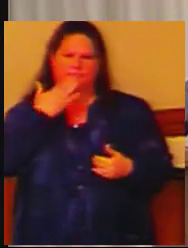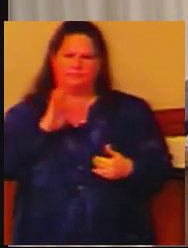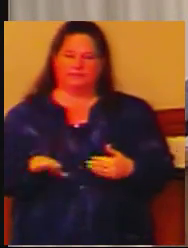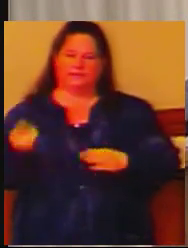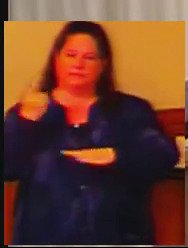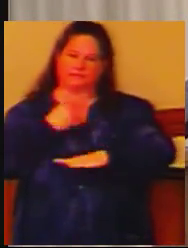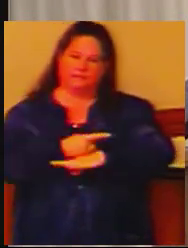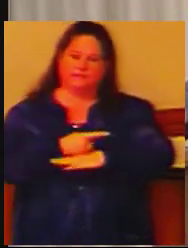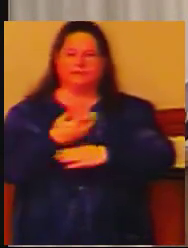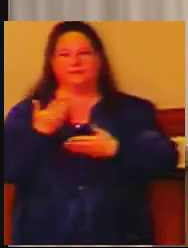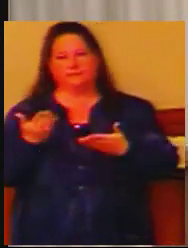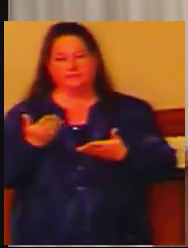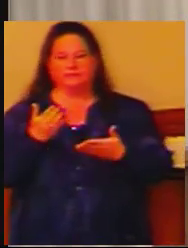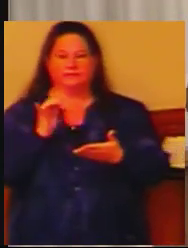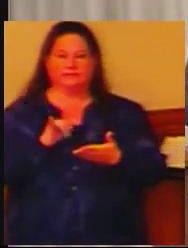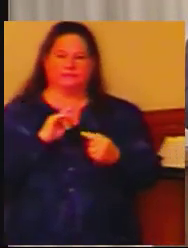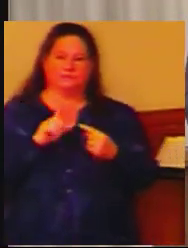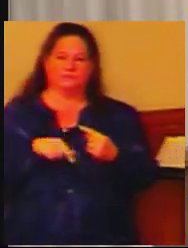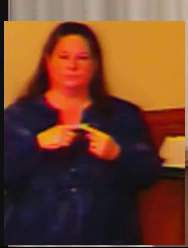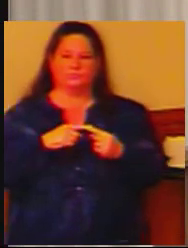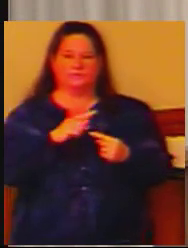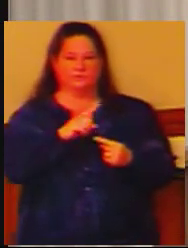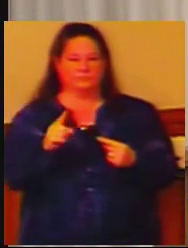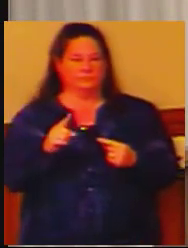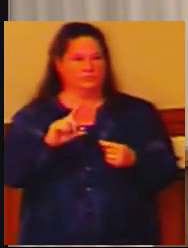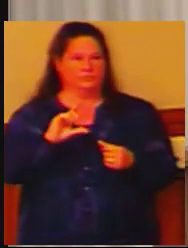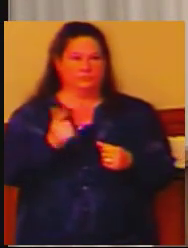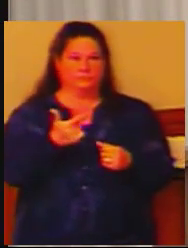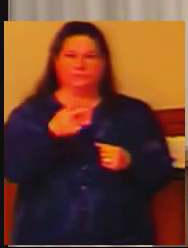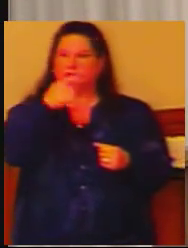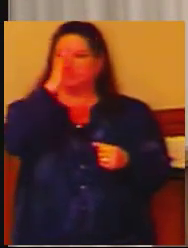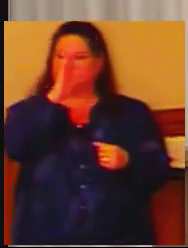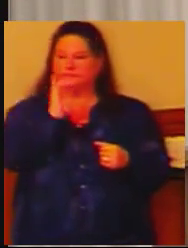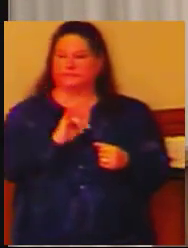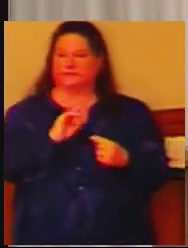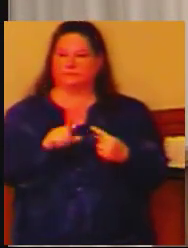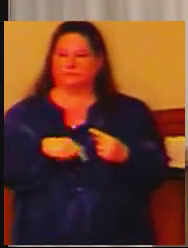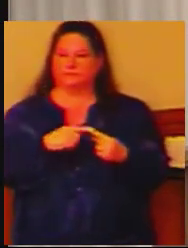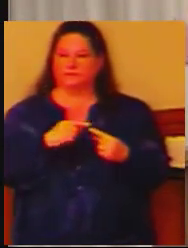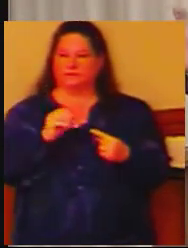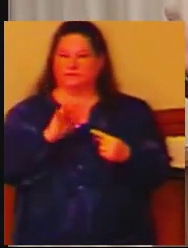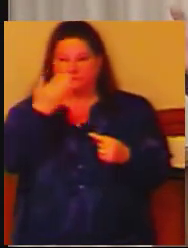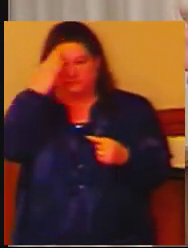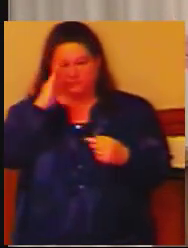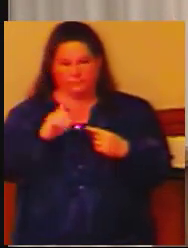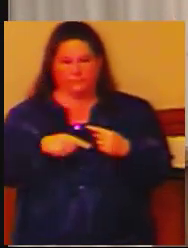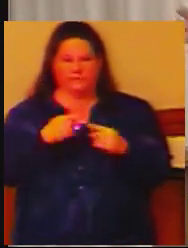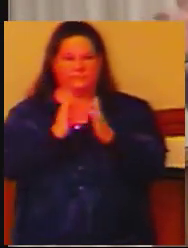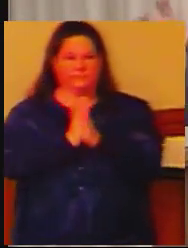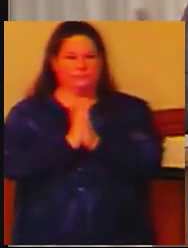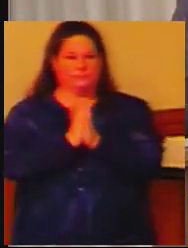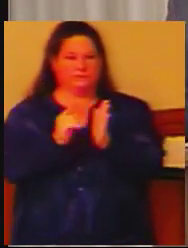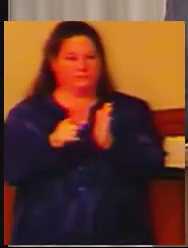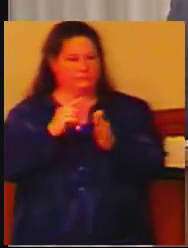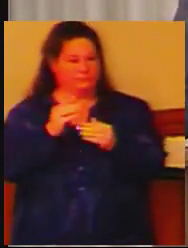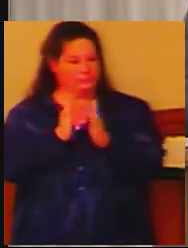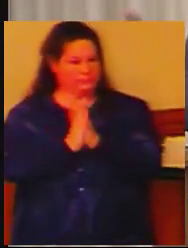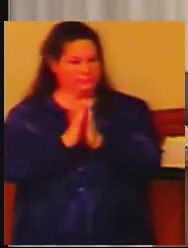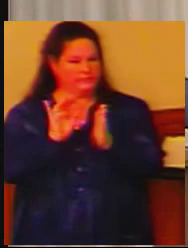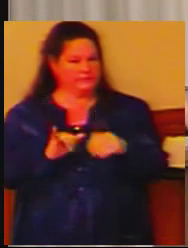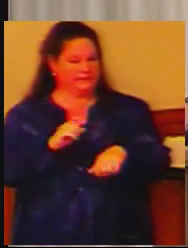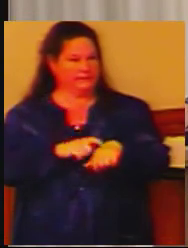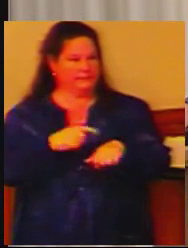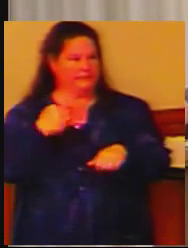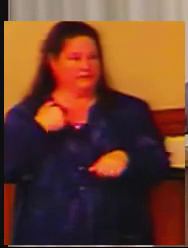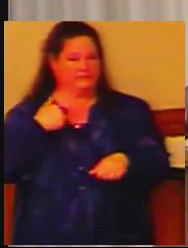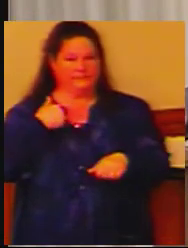thing, then that's when you turn to God. That's when, if you don't know when to pray, you just pray at that time. I'm having a